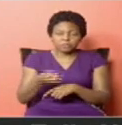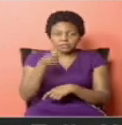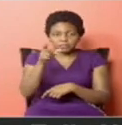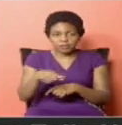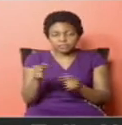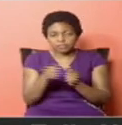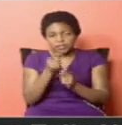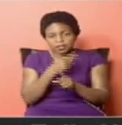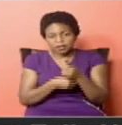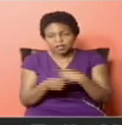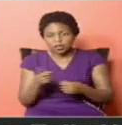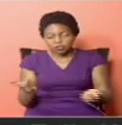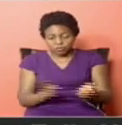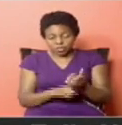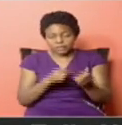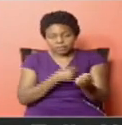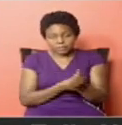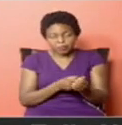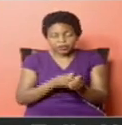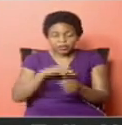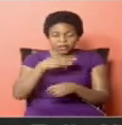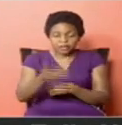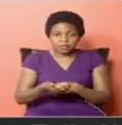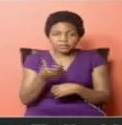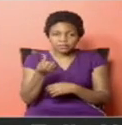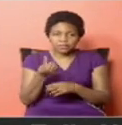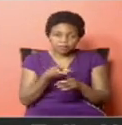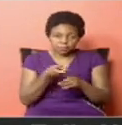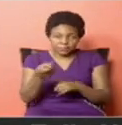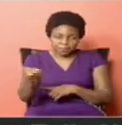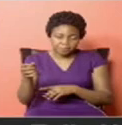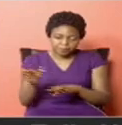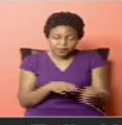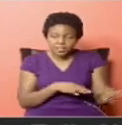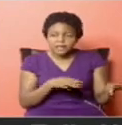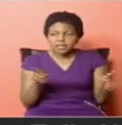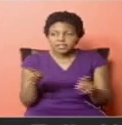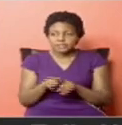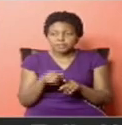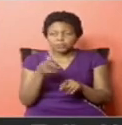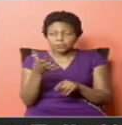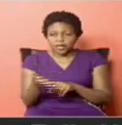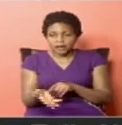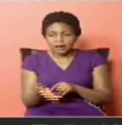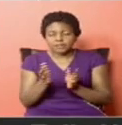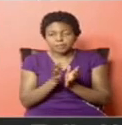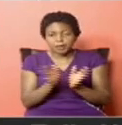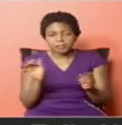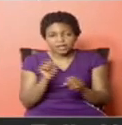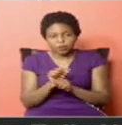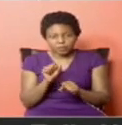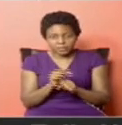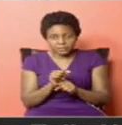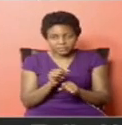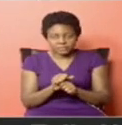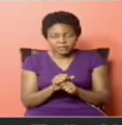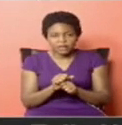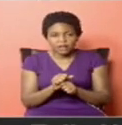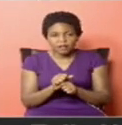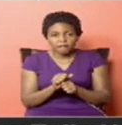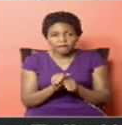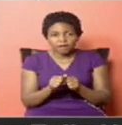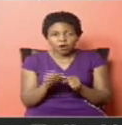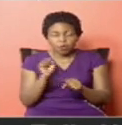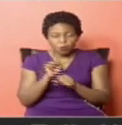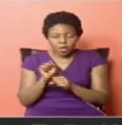to receive support within the next 6 months. We also have the labor-intensive public works, and this is ideally a cash for